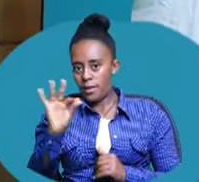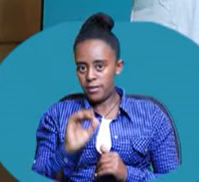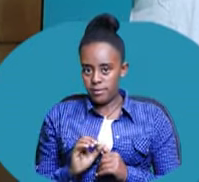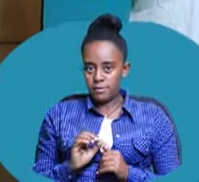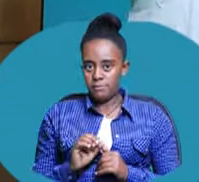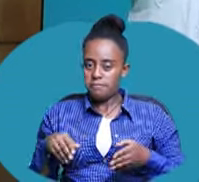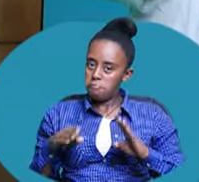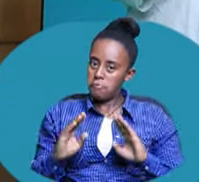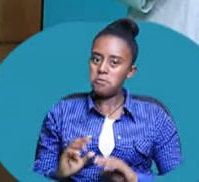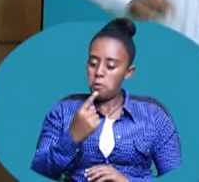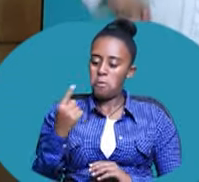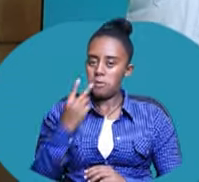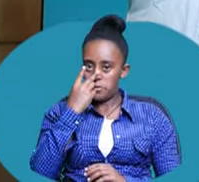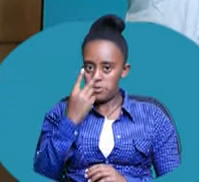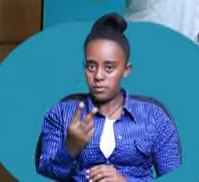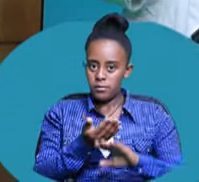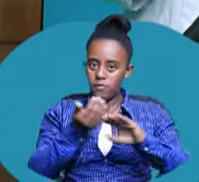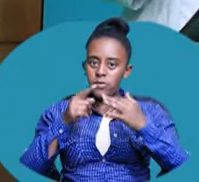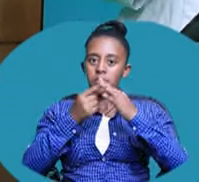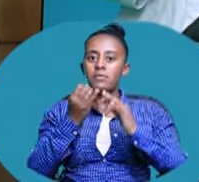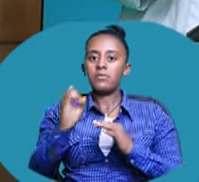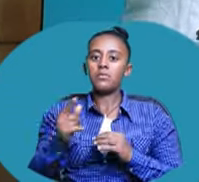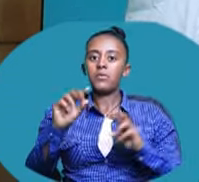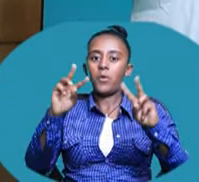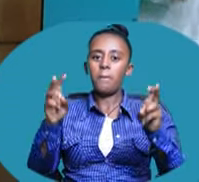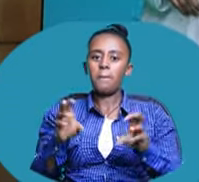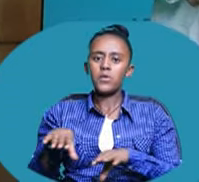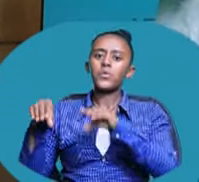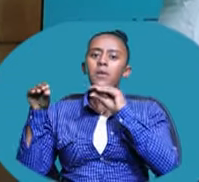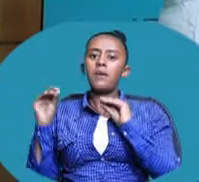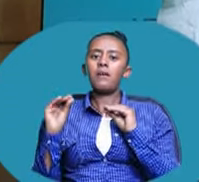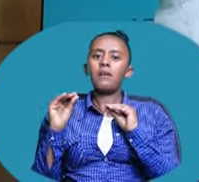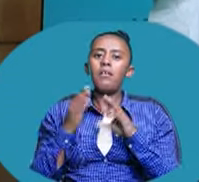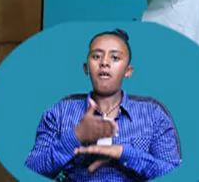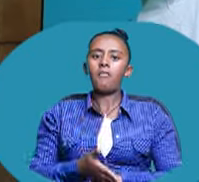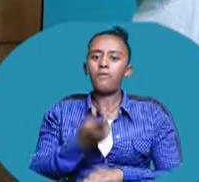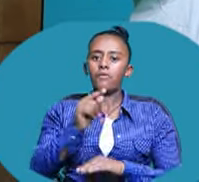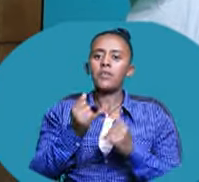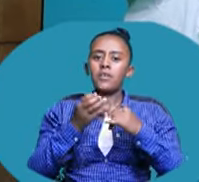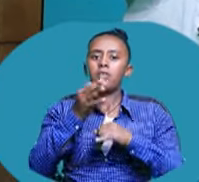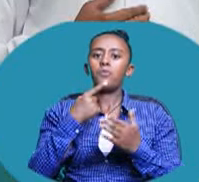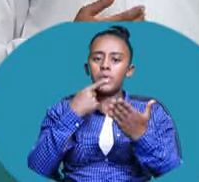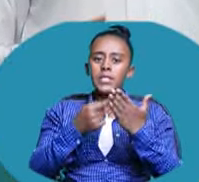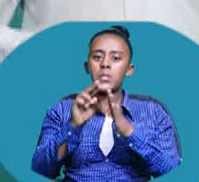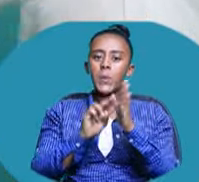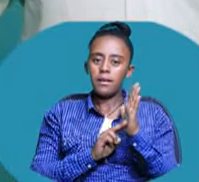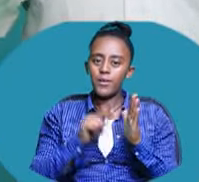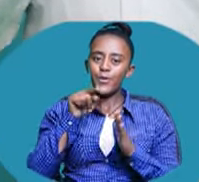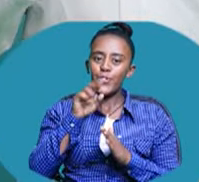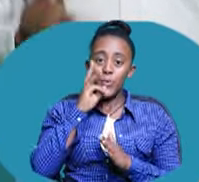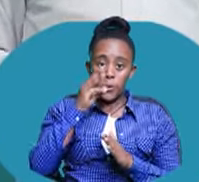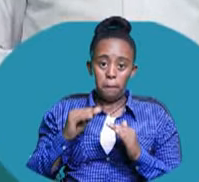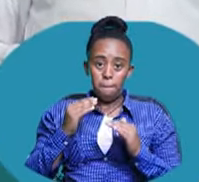see each one by one. Before starting the topic, student, after the end of this unit, you will